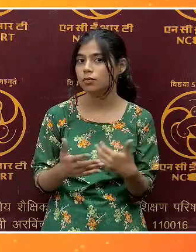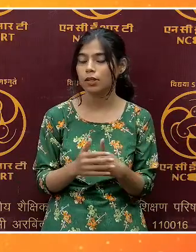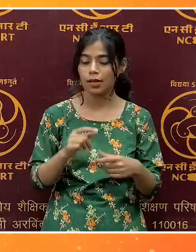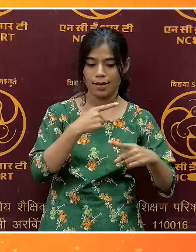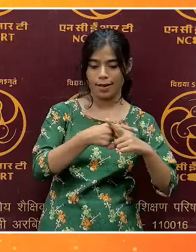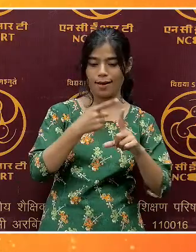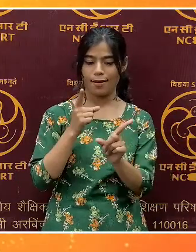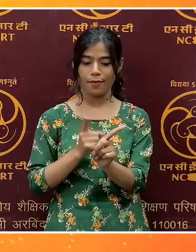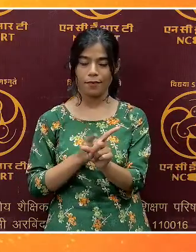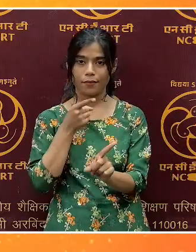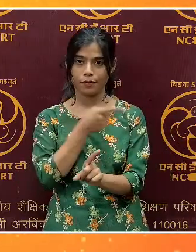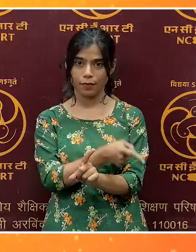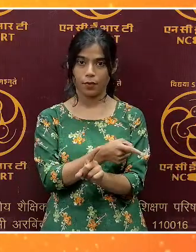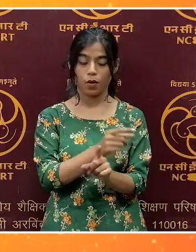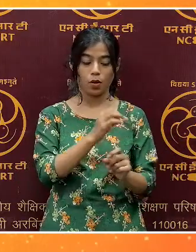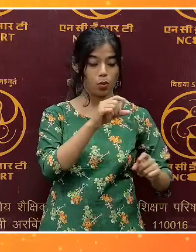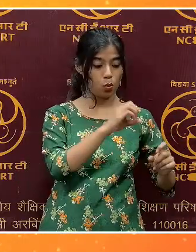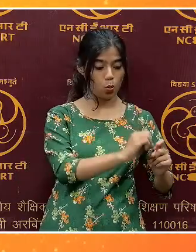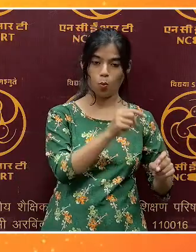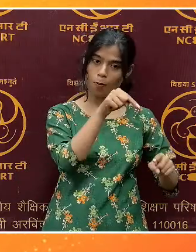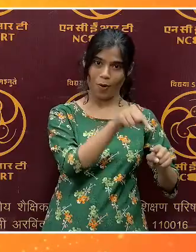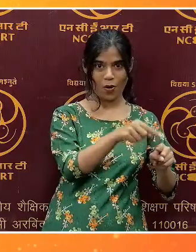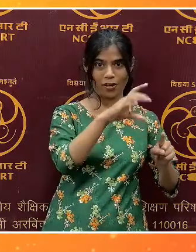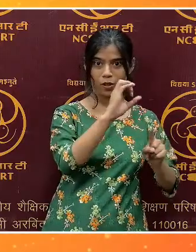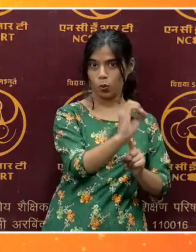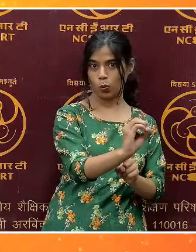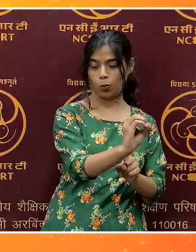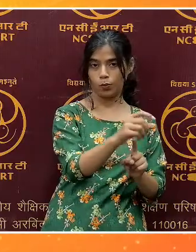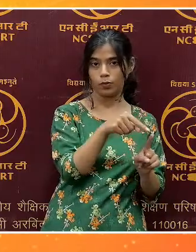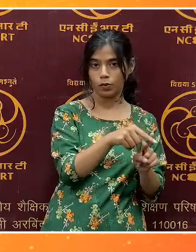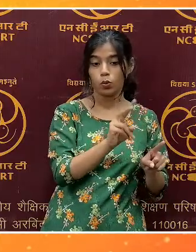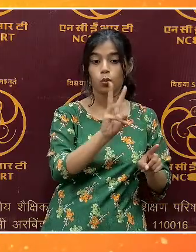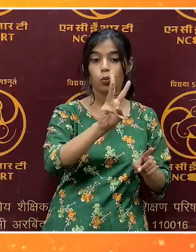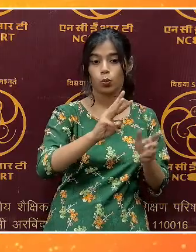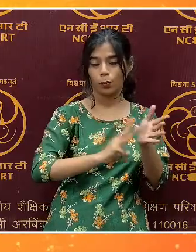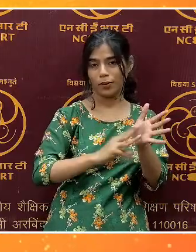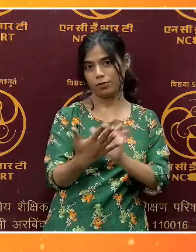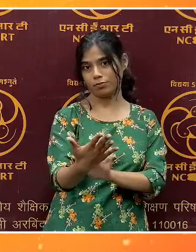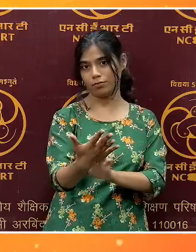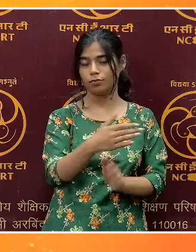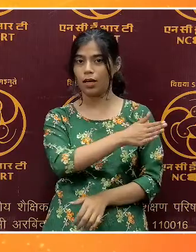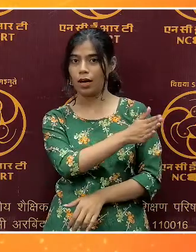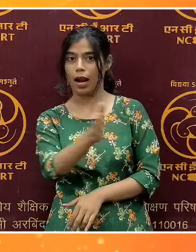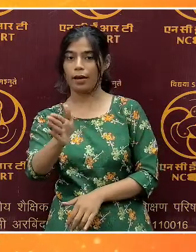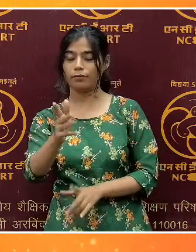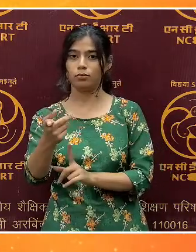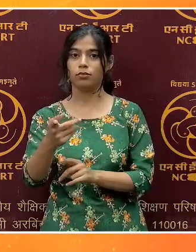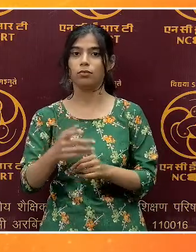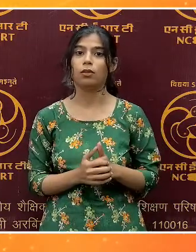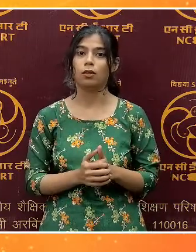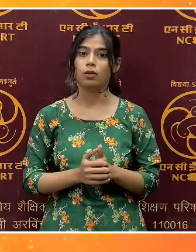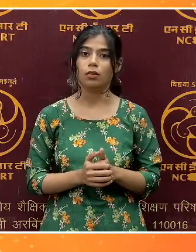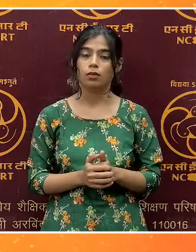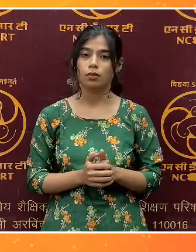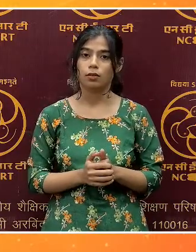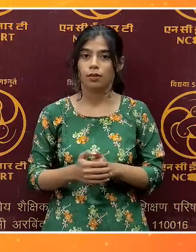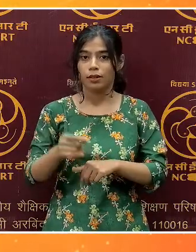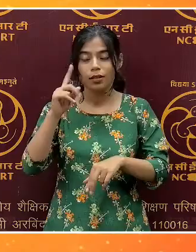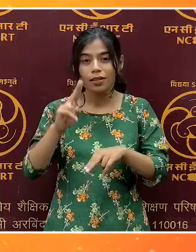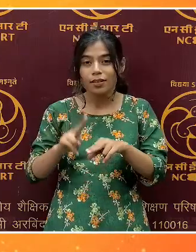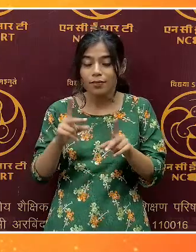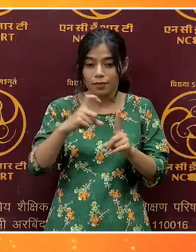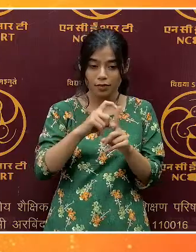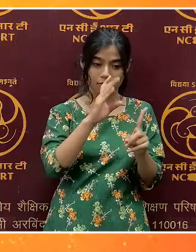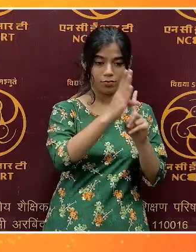xy plane, from point O we will move 2 meter right, and because the